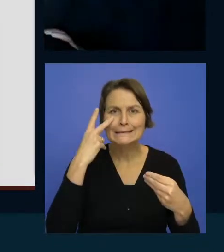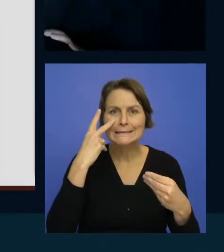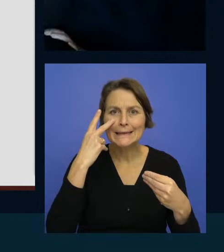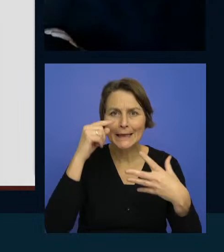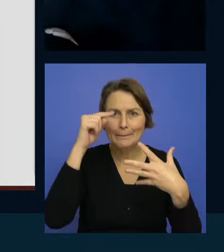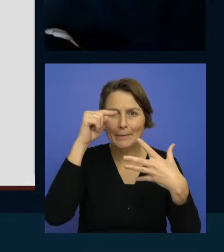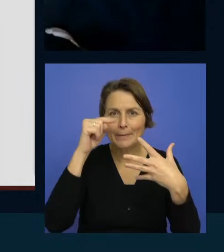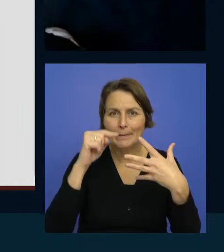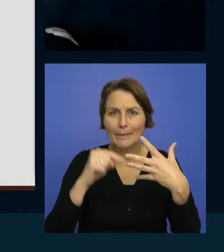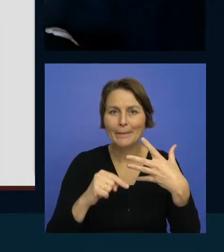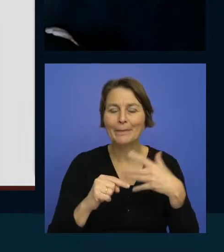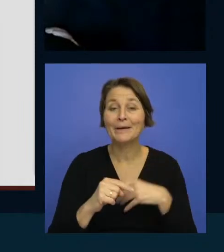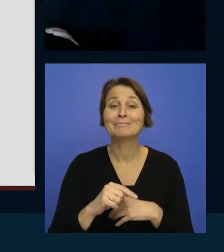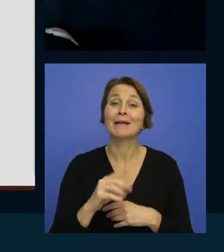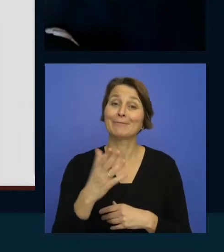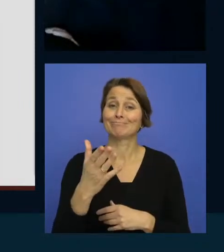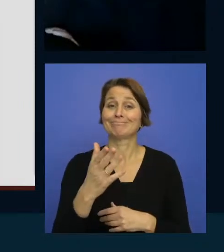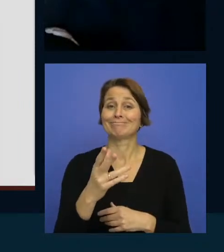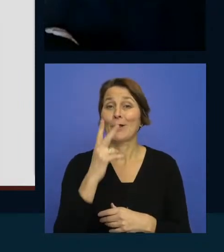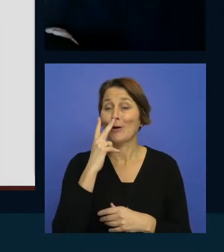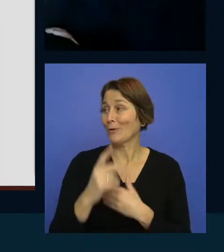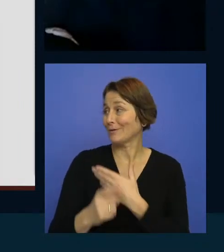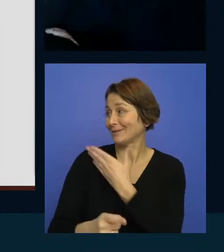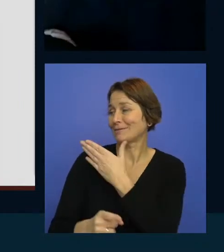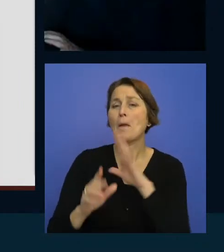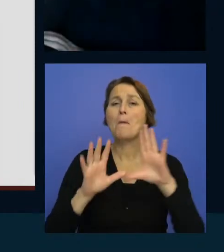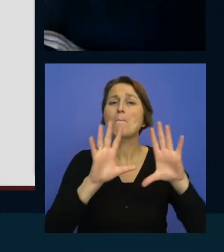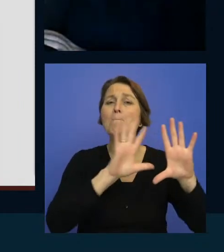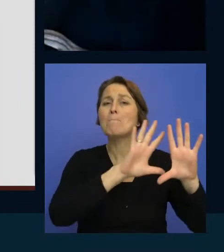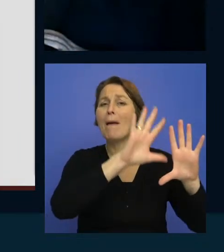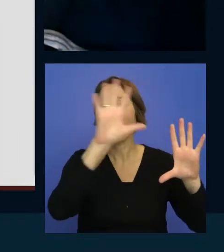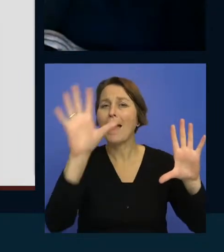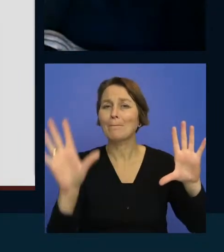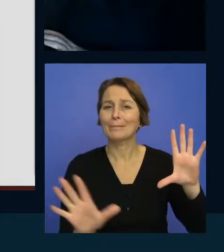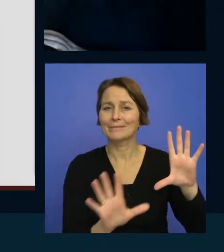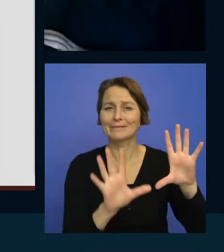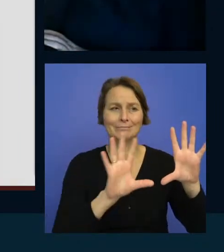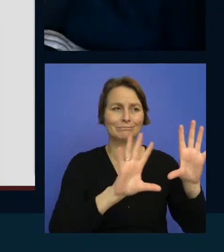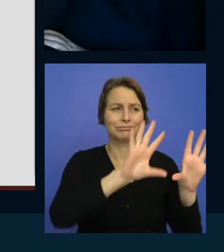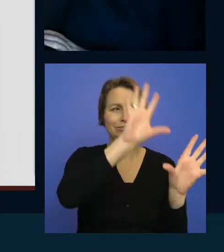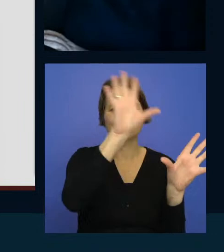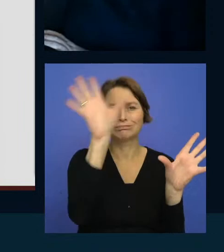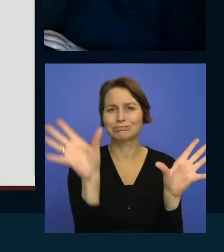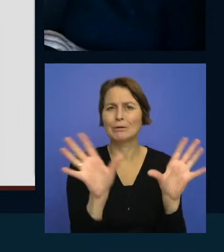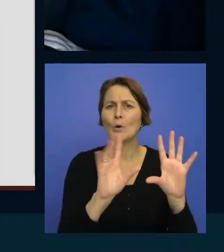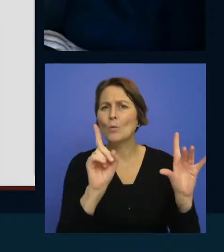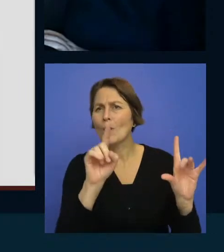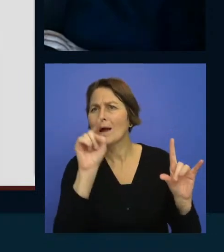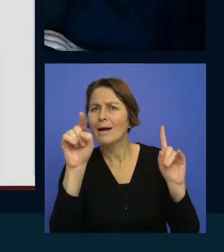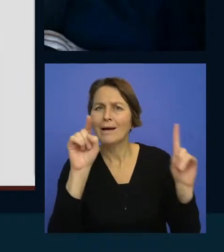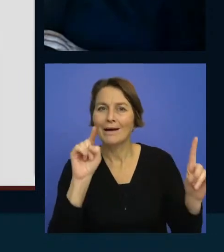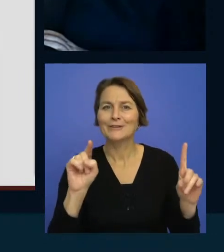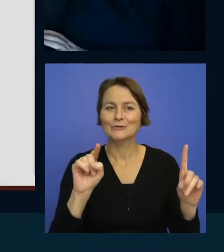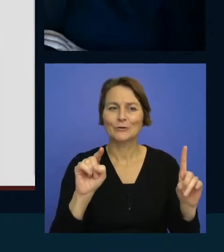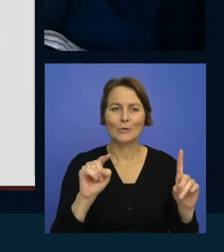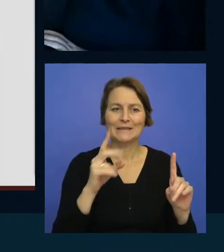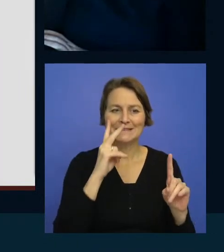at the map in terms of the different activities across